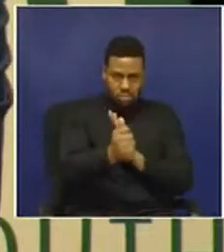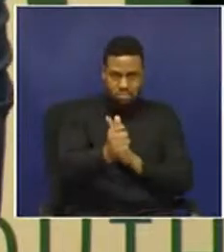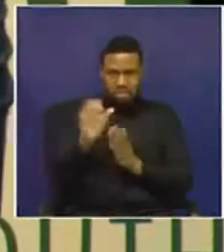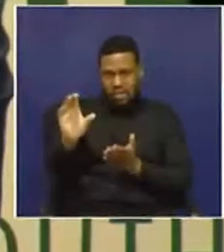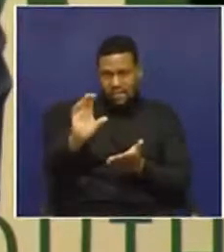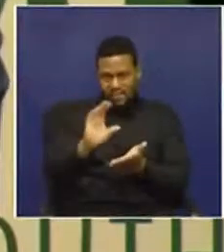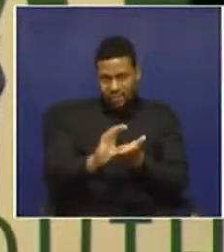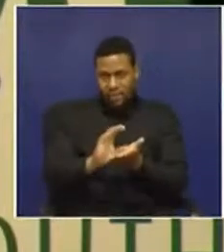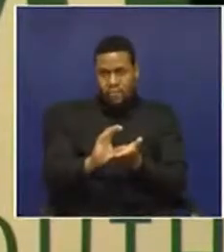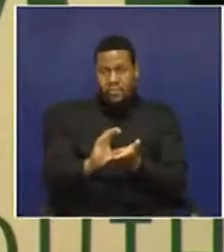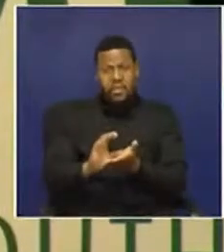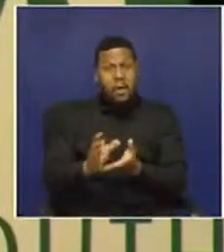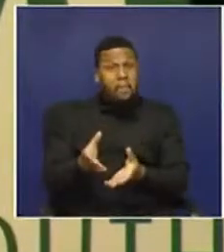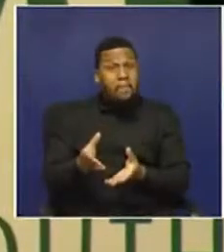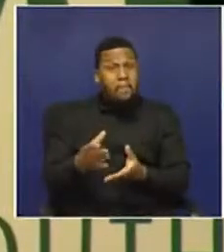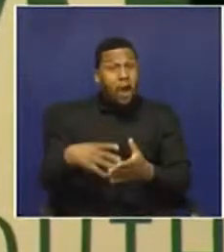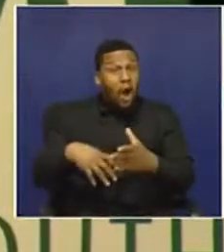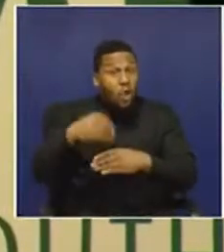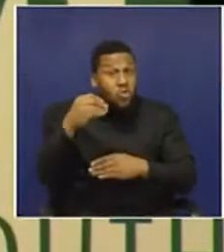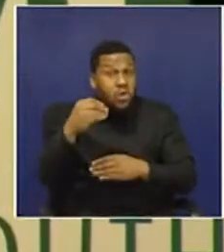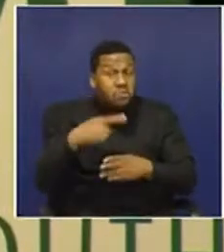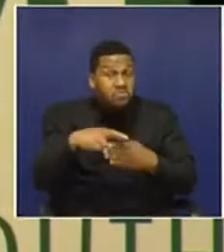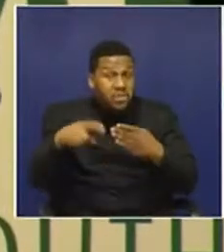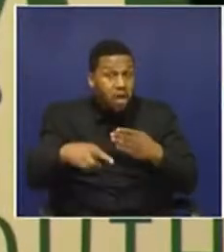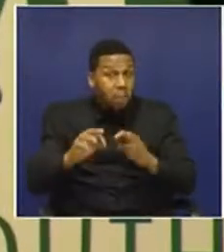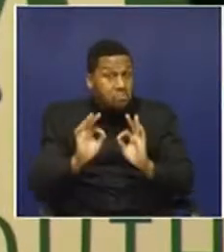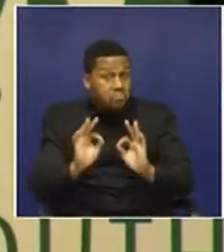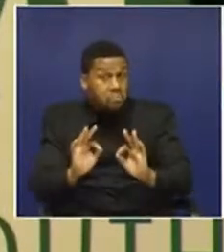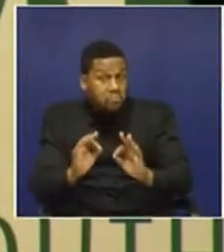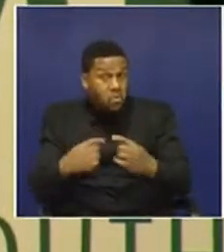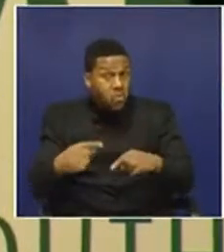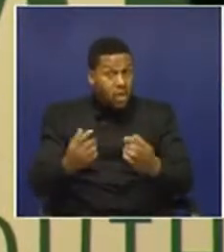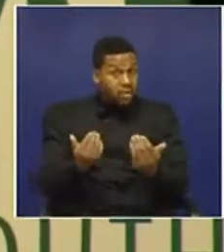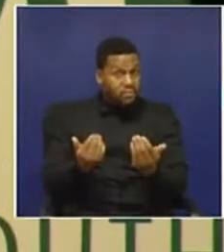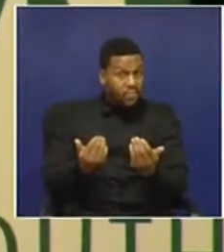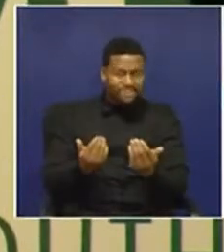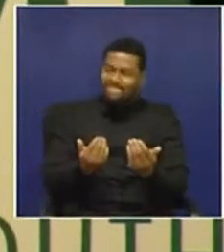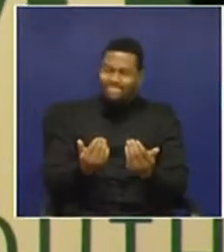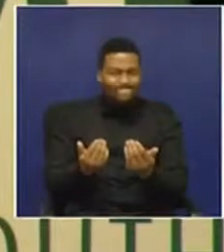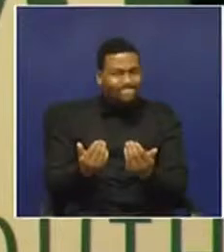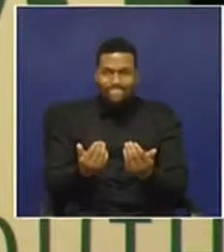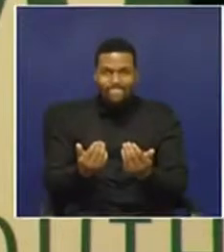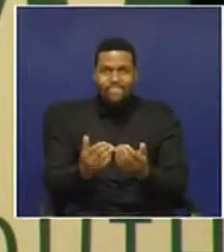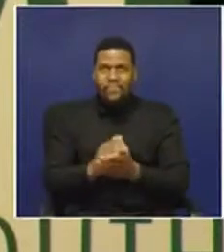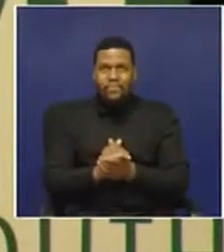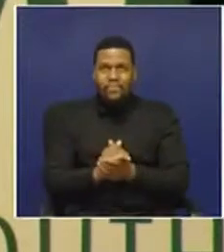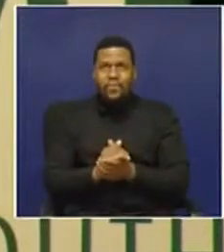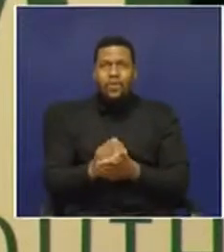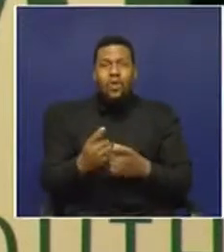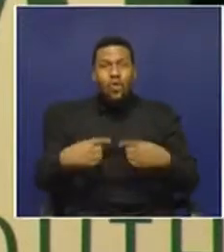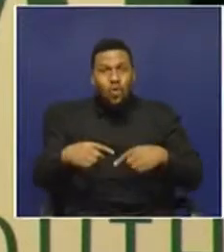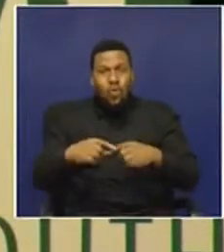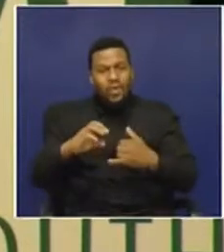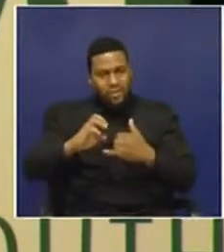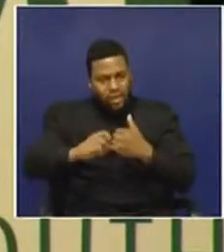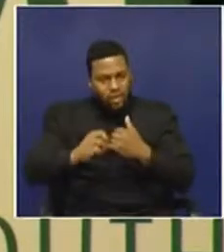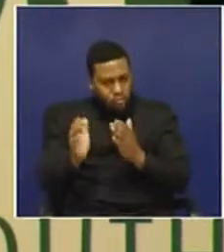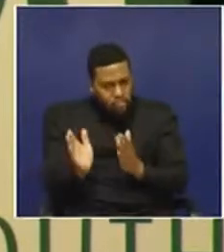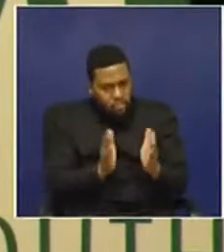we expected. We must improve how we equip individuals ready to enter the labor